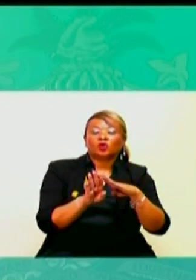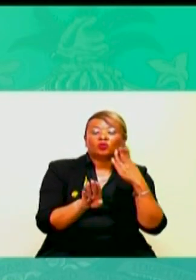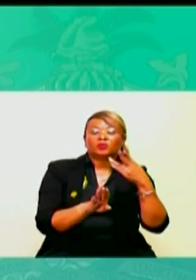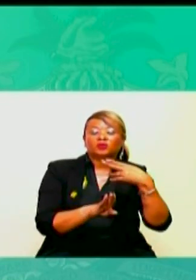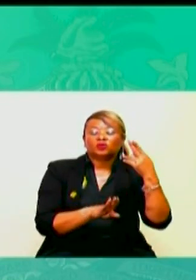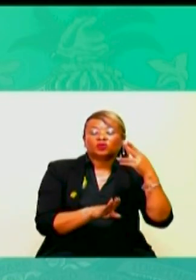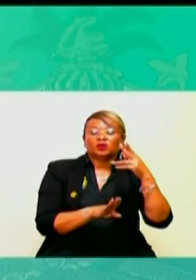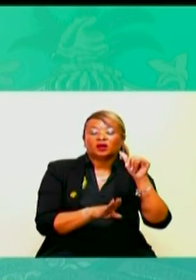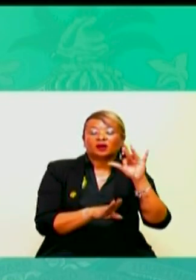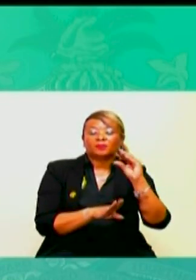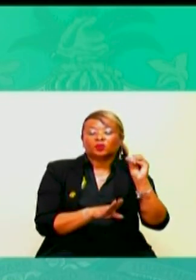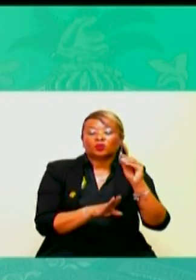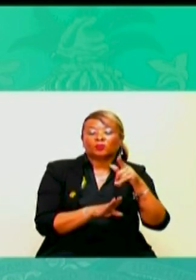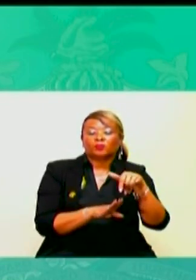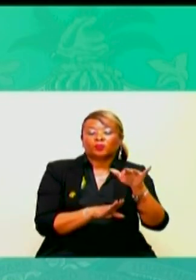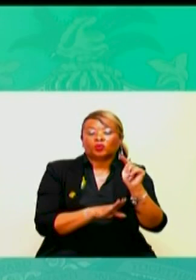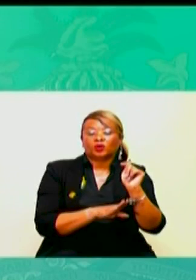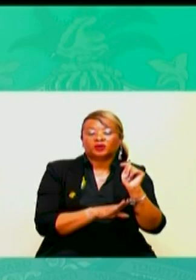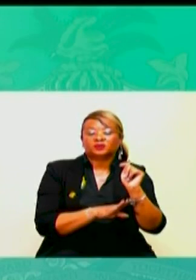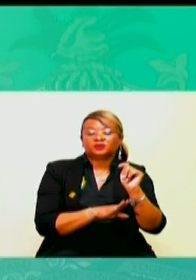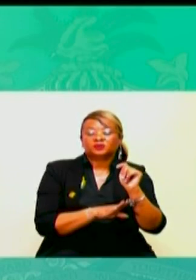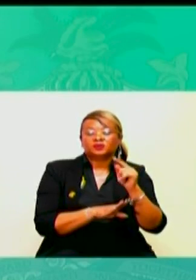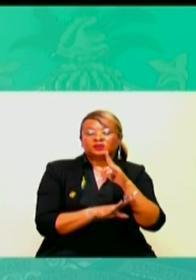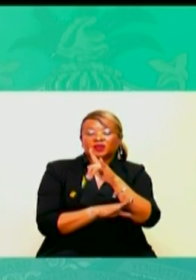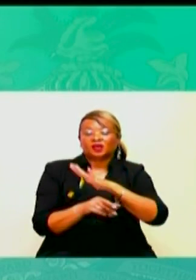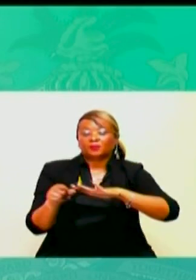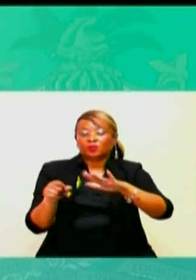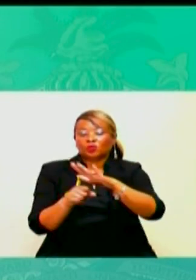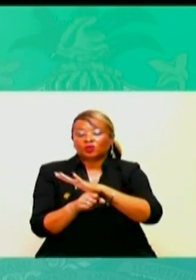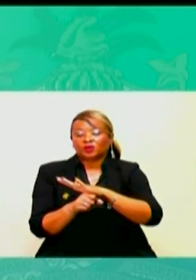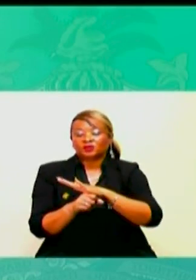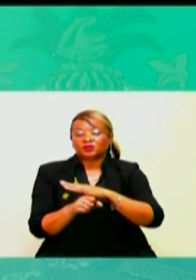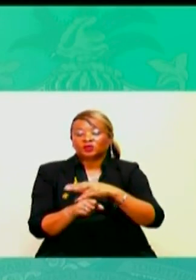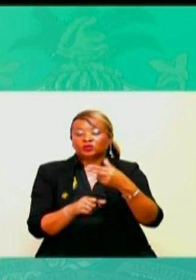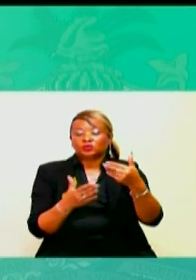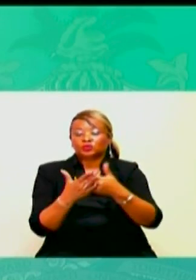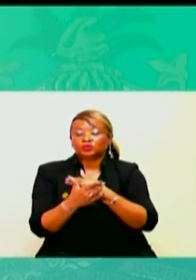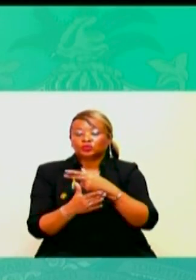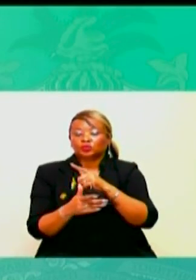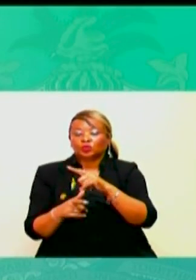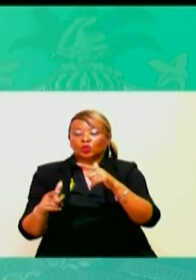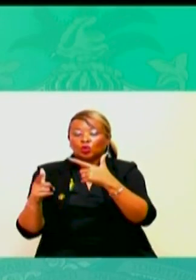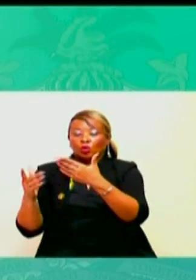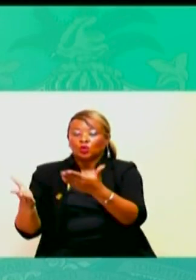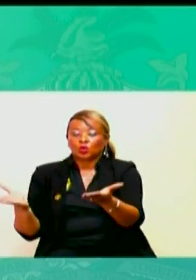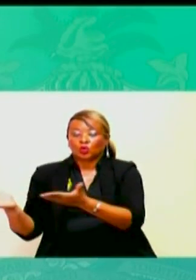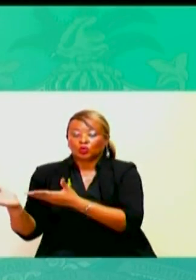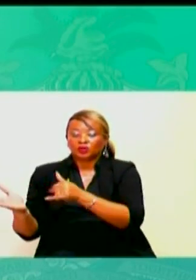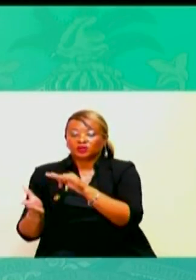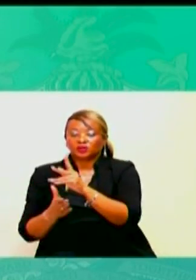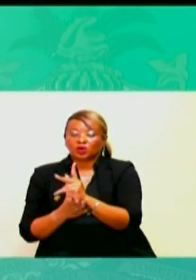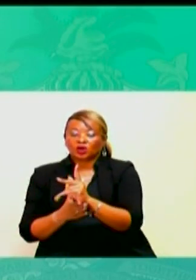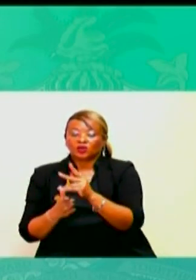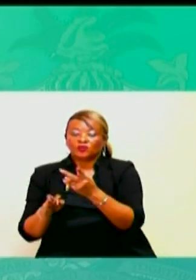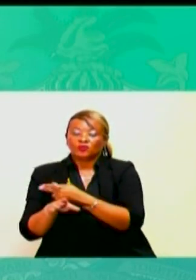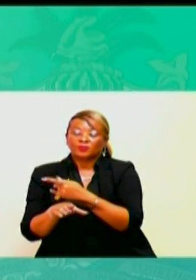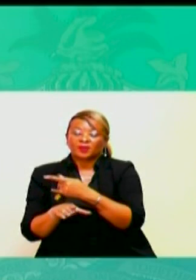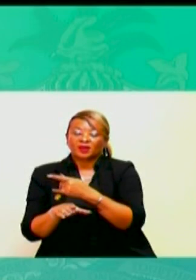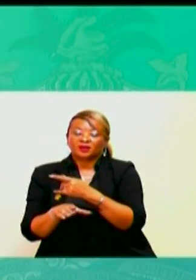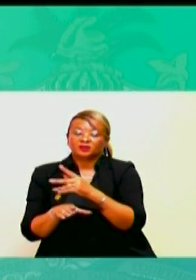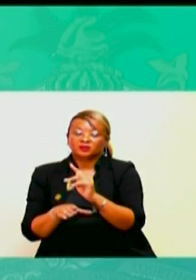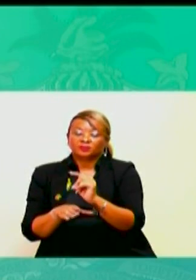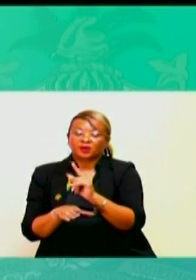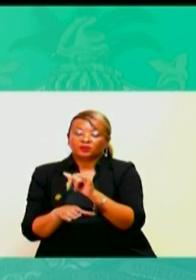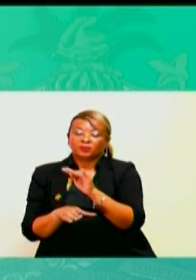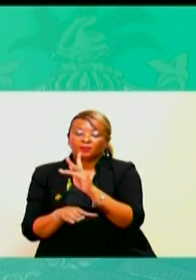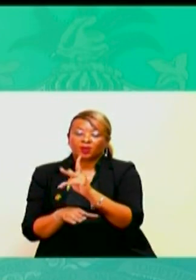Abaco Port, renovation of Treasure Key Airport, the new loading dock in Green Turtle Key, repairs to the bathroom block at Green